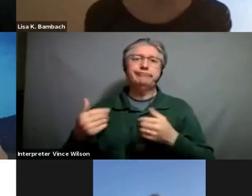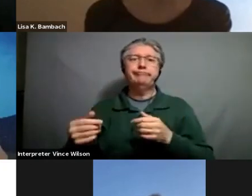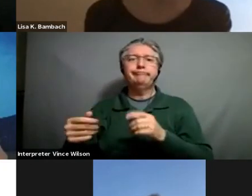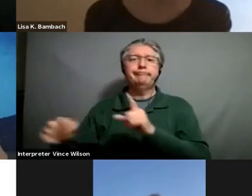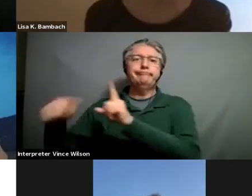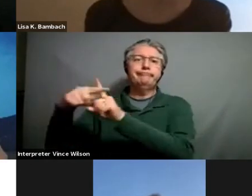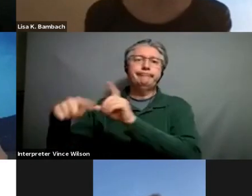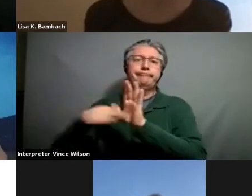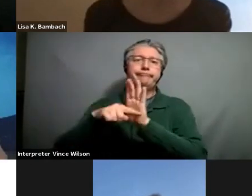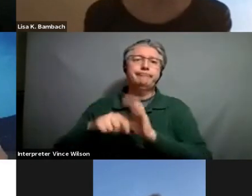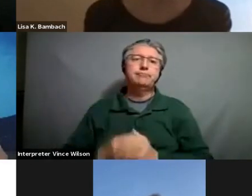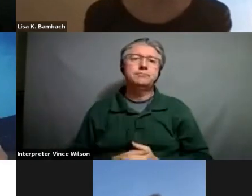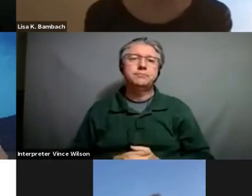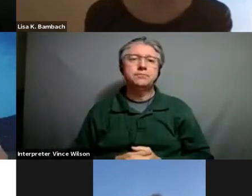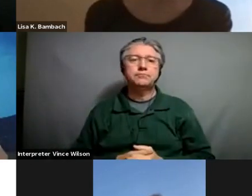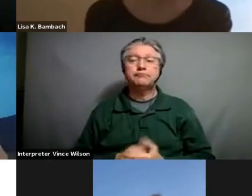Thank you.